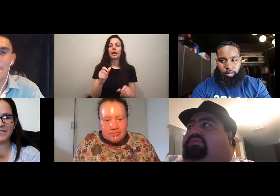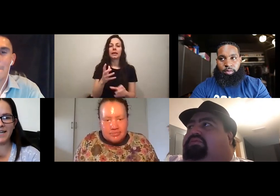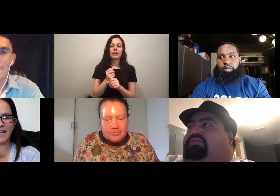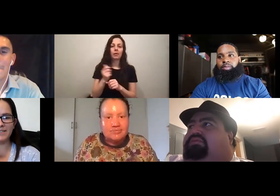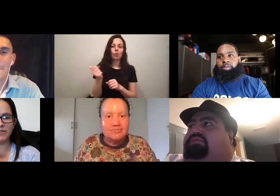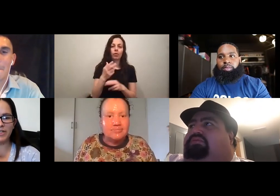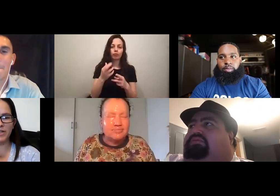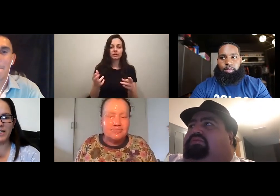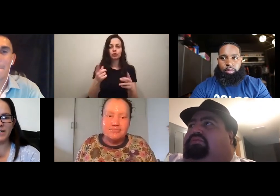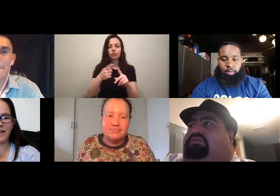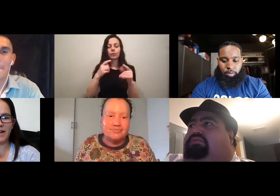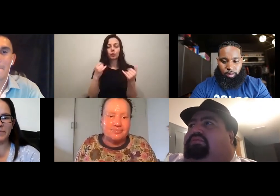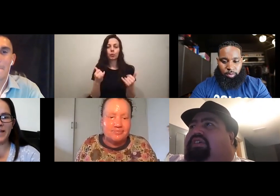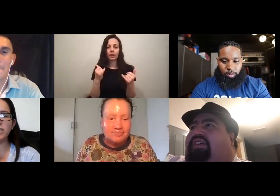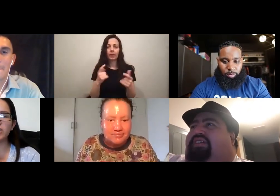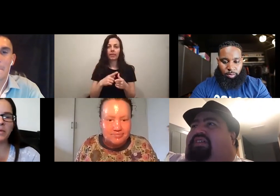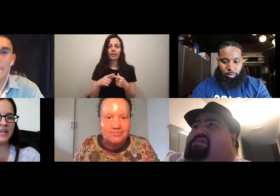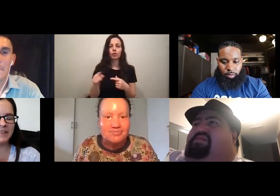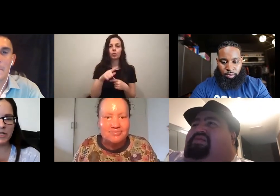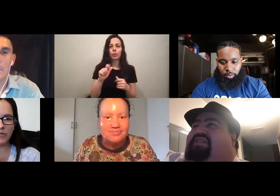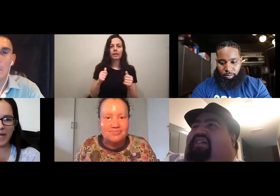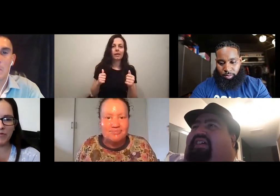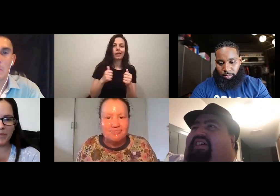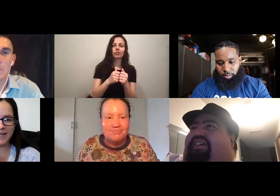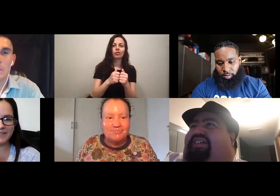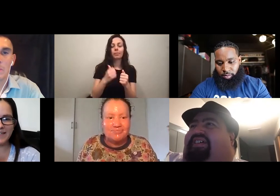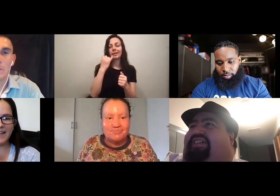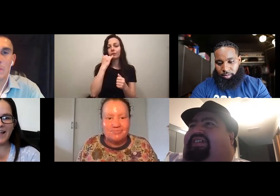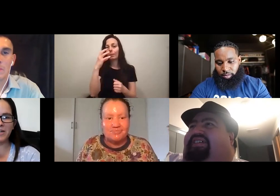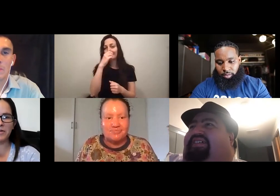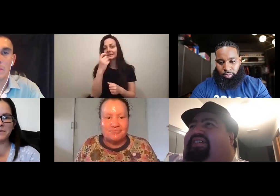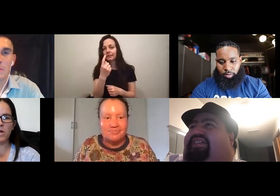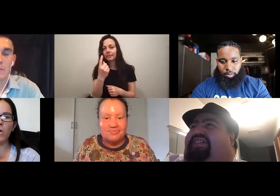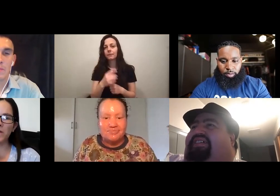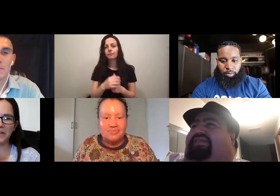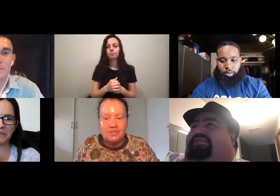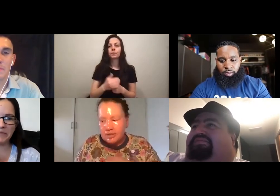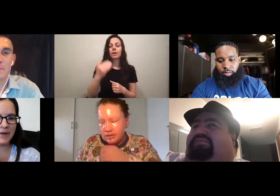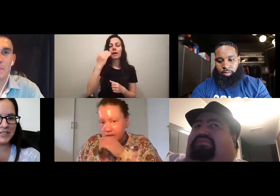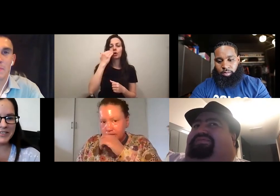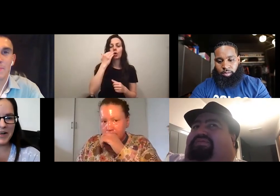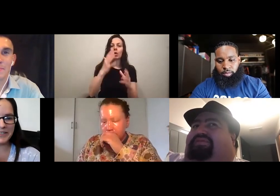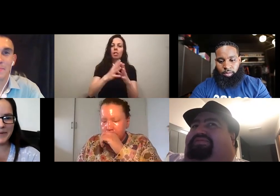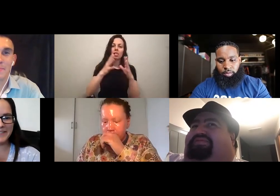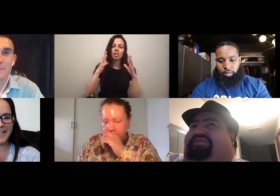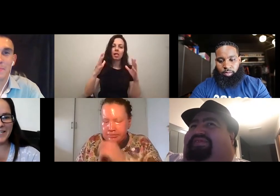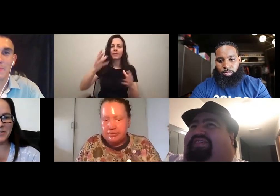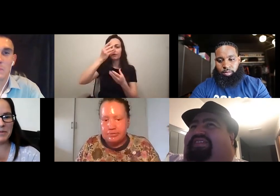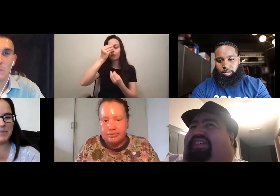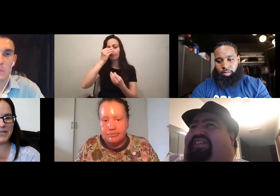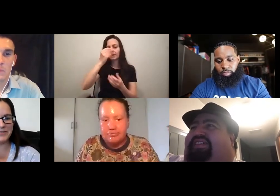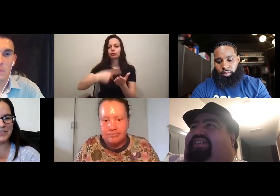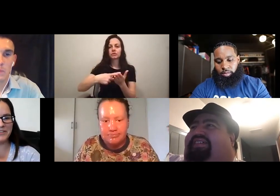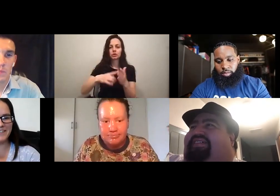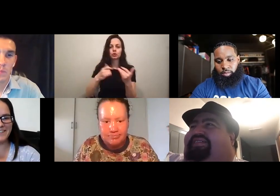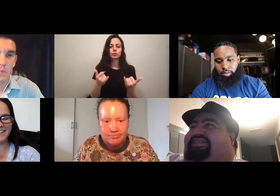chat today so that you can catch up on anything you may have missed. I know there was a whole lot of information talked about today, so we want